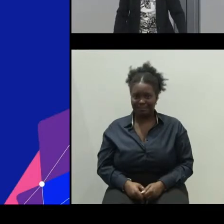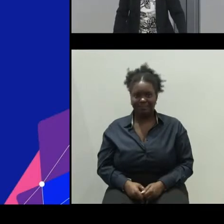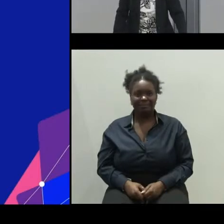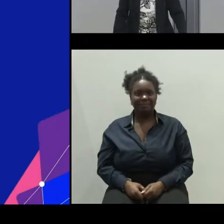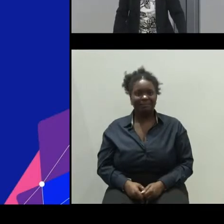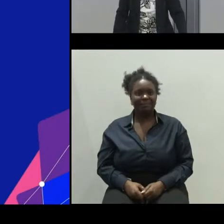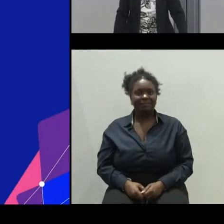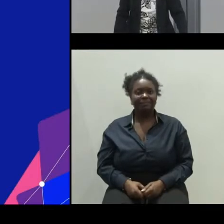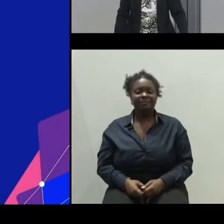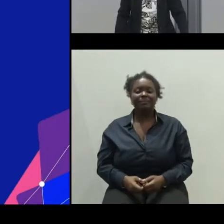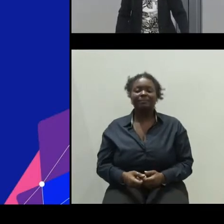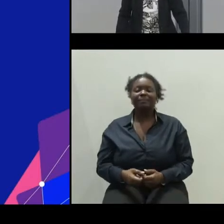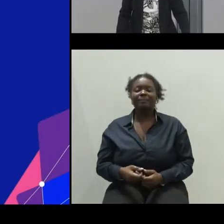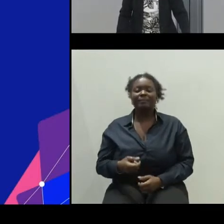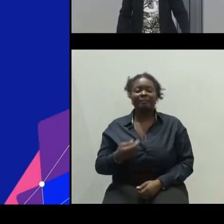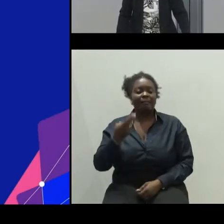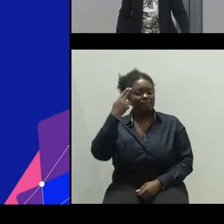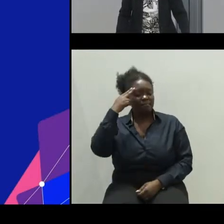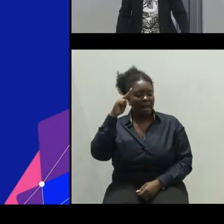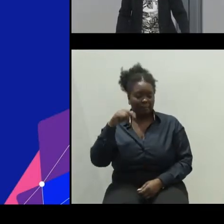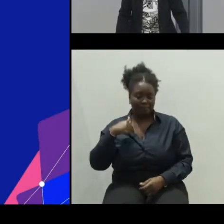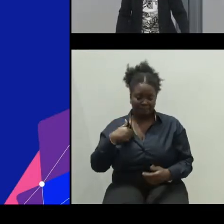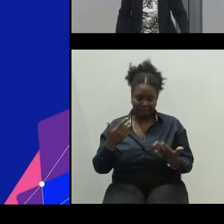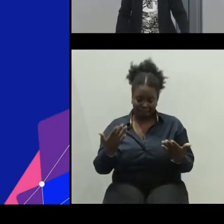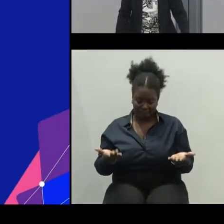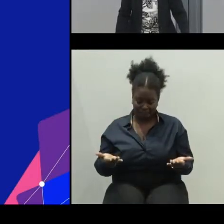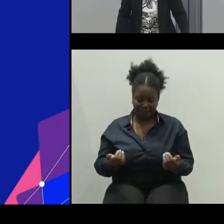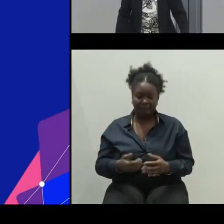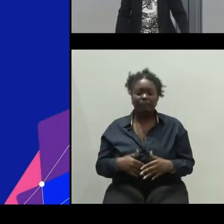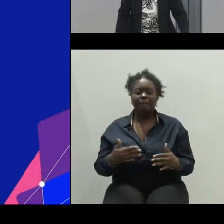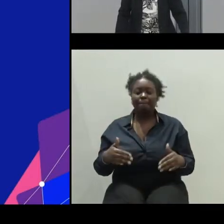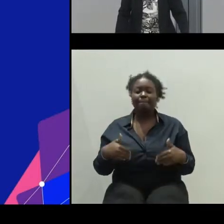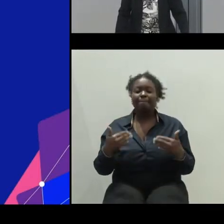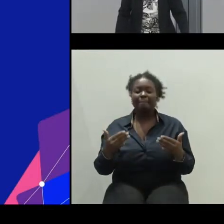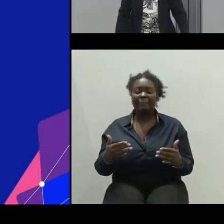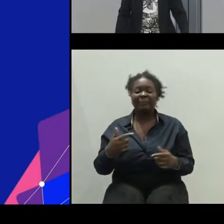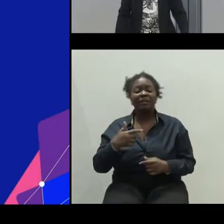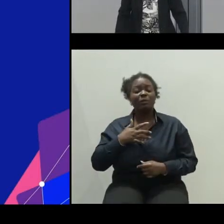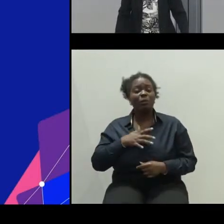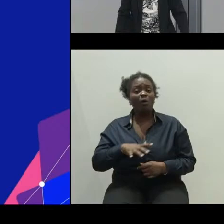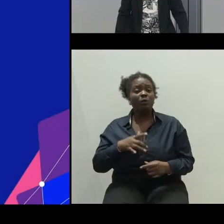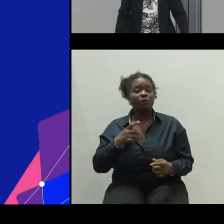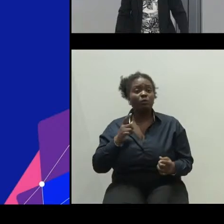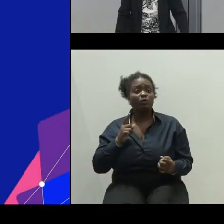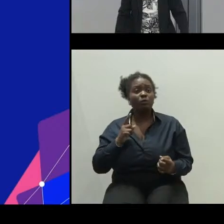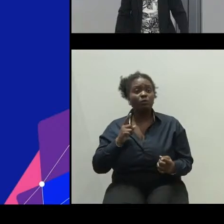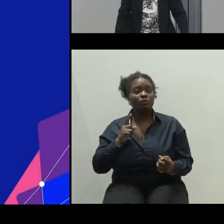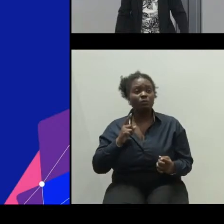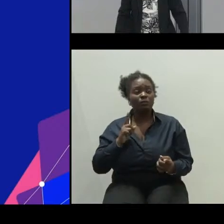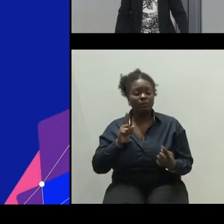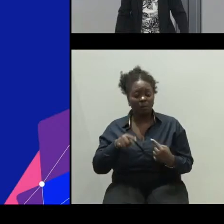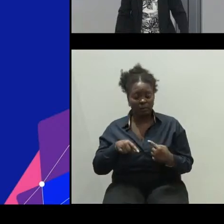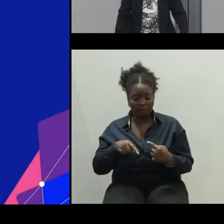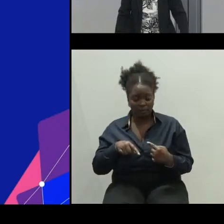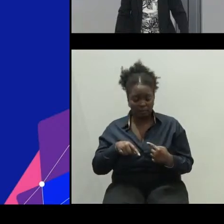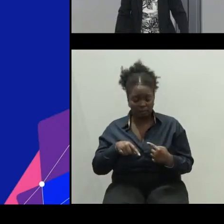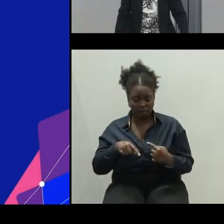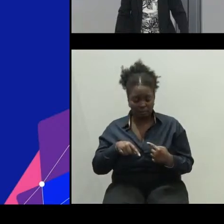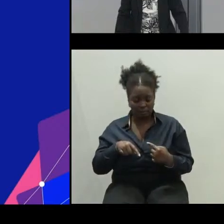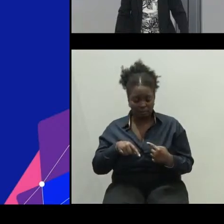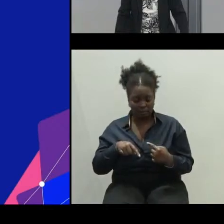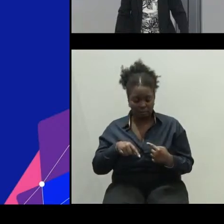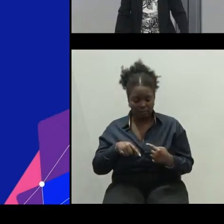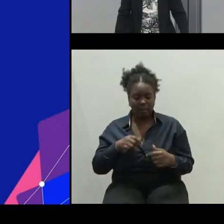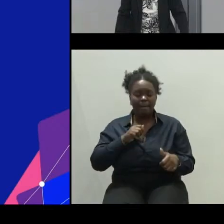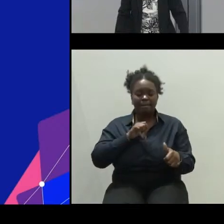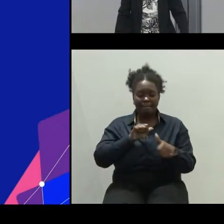just wanted to ask about the comment you made about low titers, and that it's better to produce something compared to not